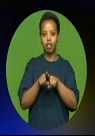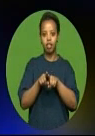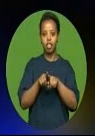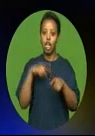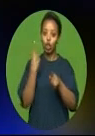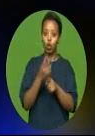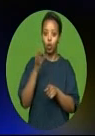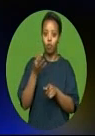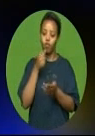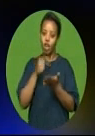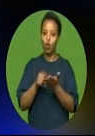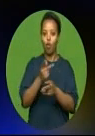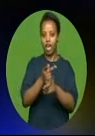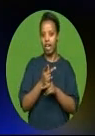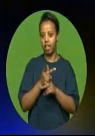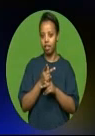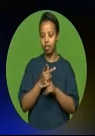issuance of the letter of credit,